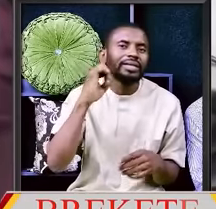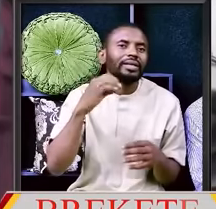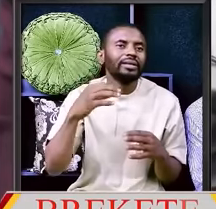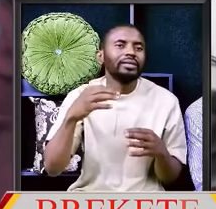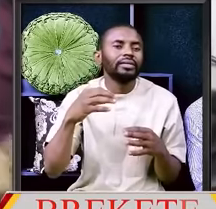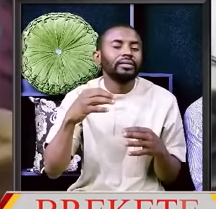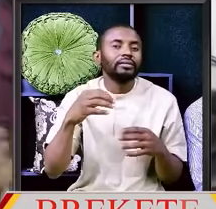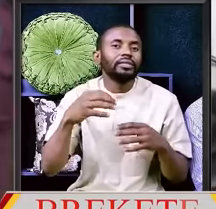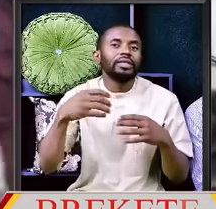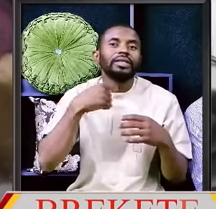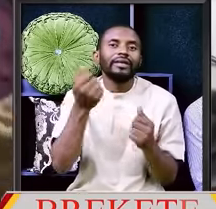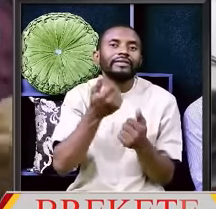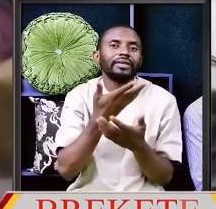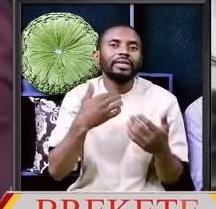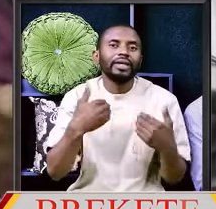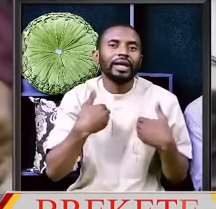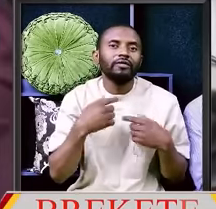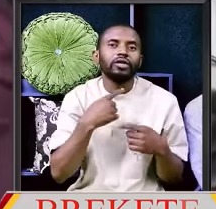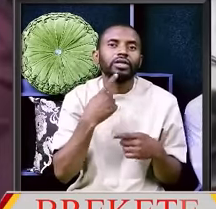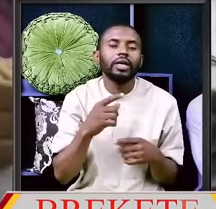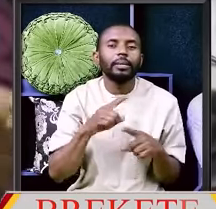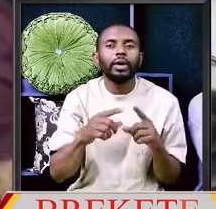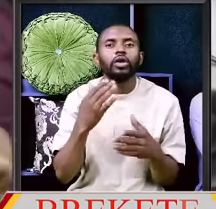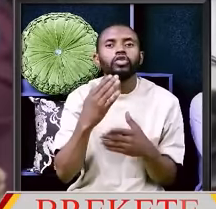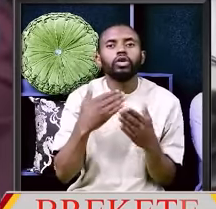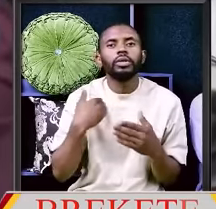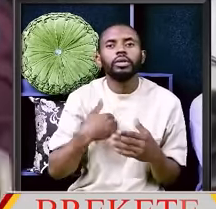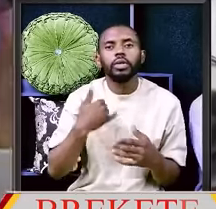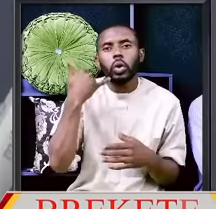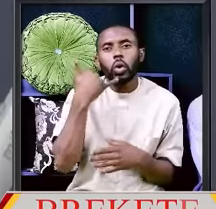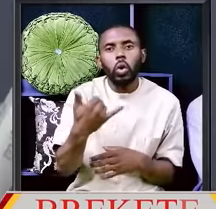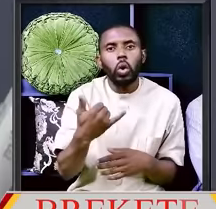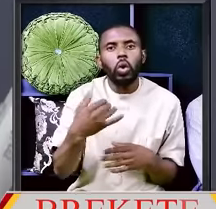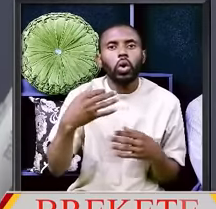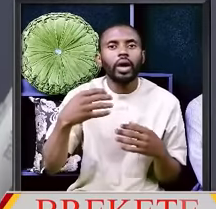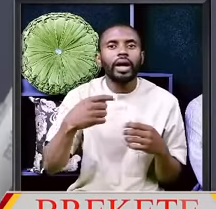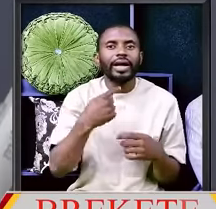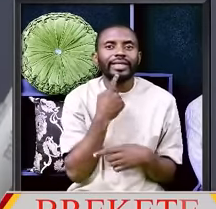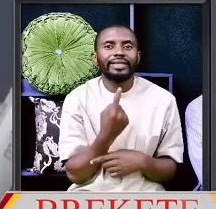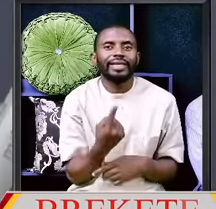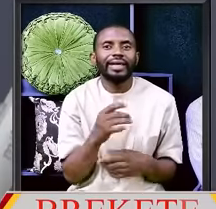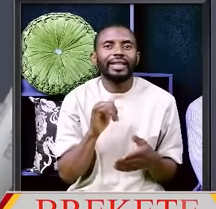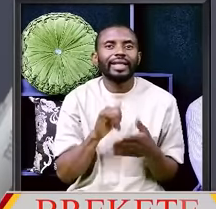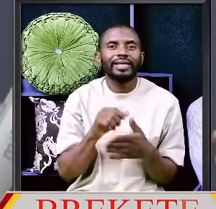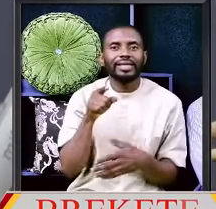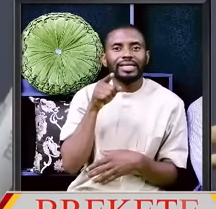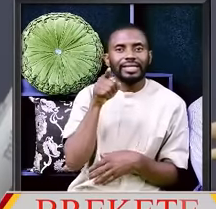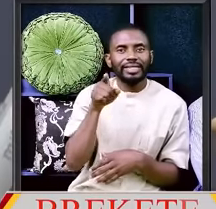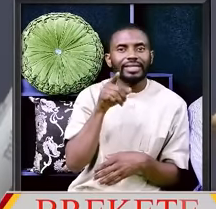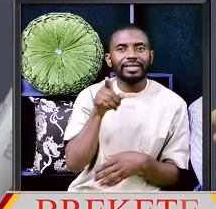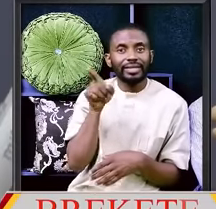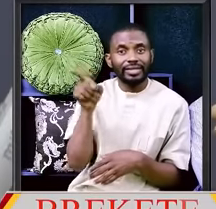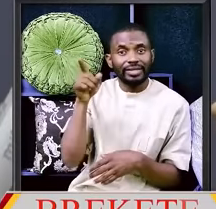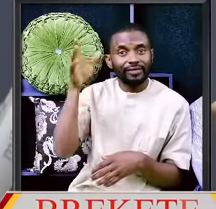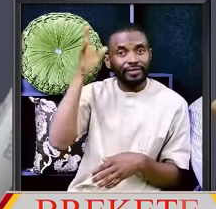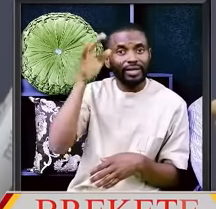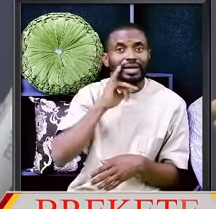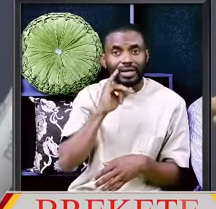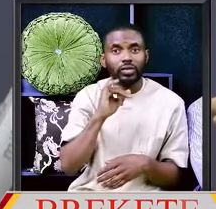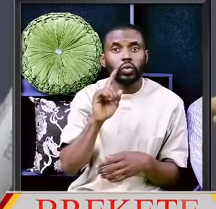was going on. Somebody called in to say he is even one of the people they are suspecting